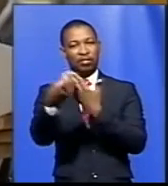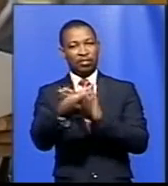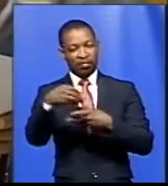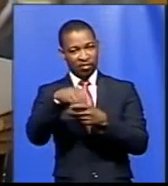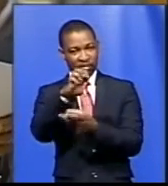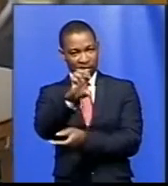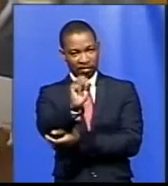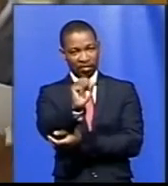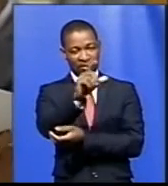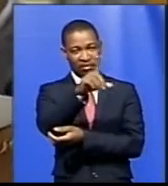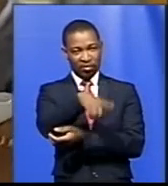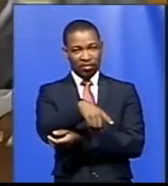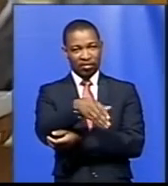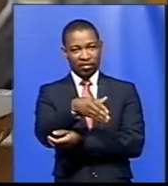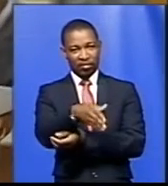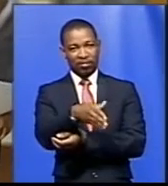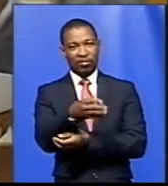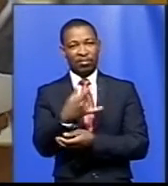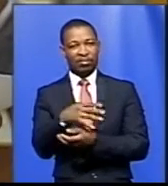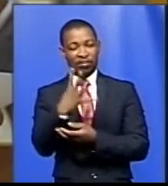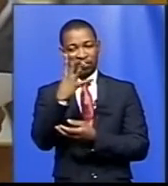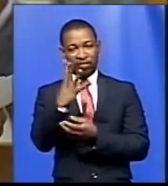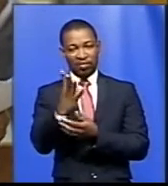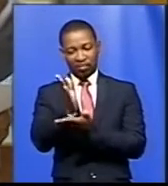program. The fourth